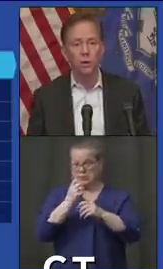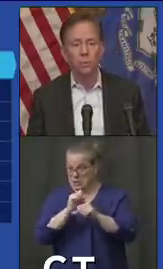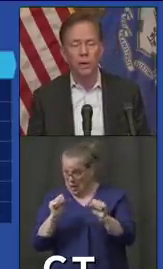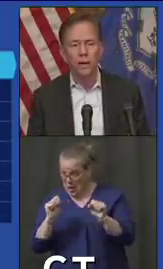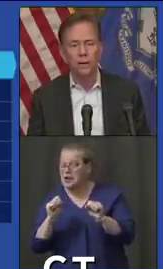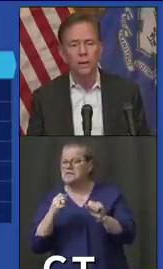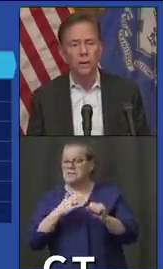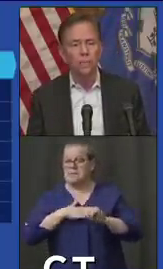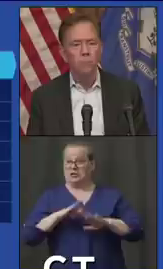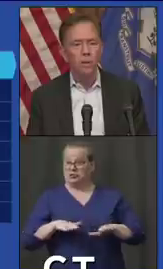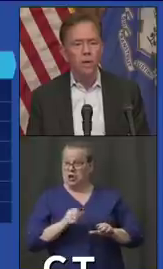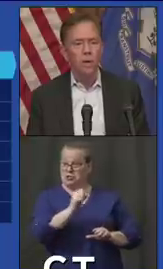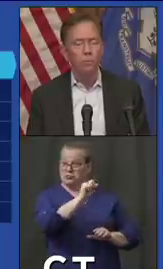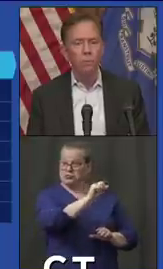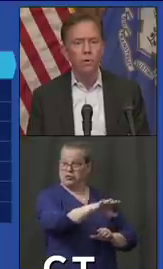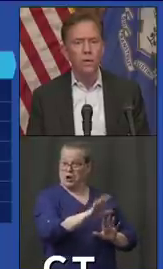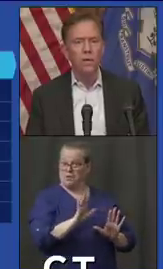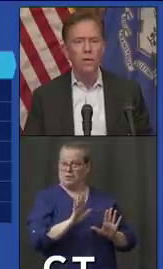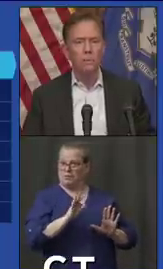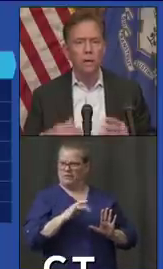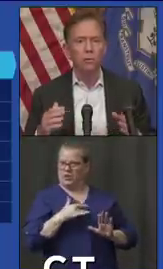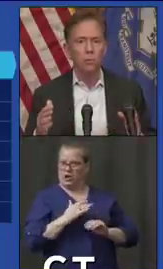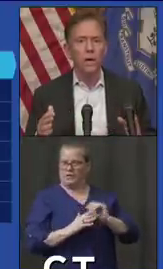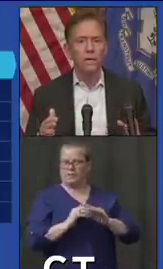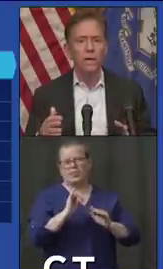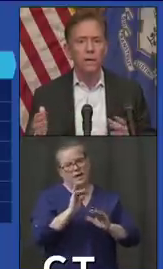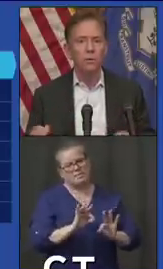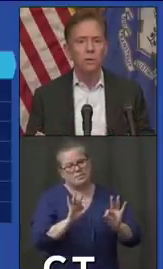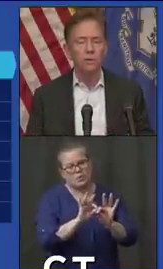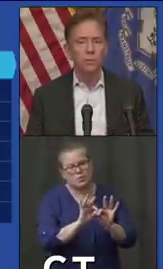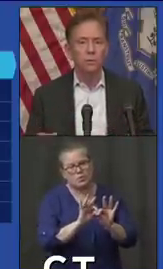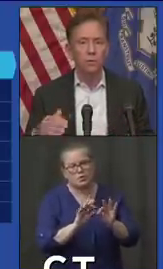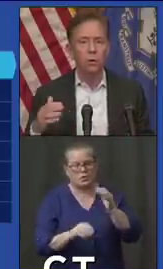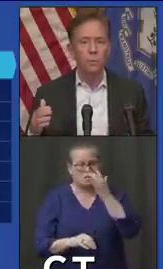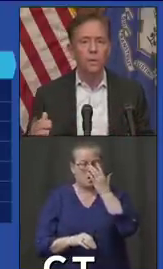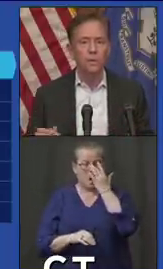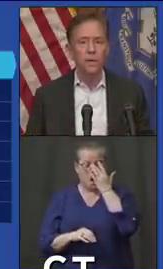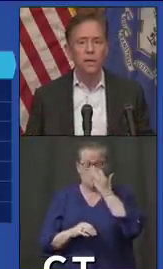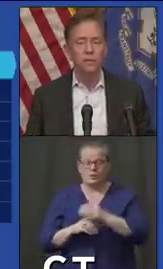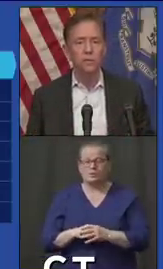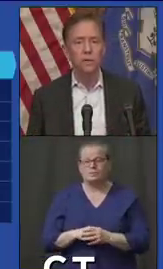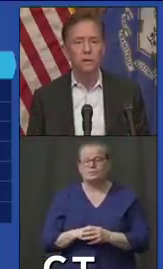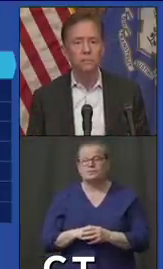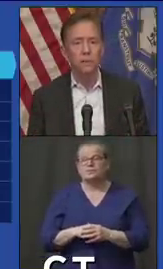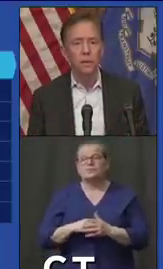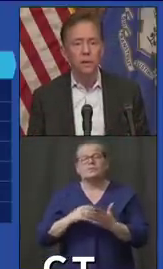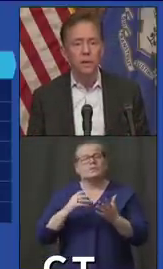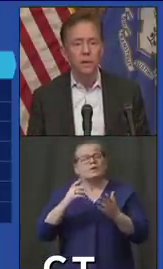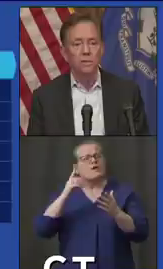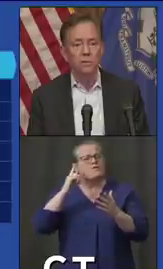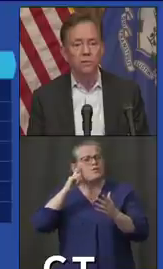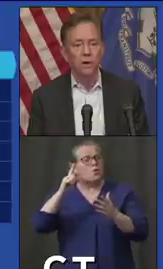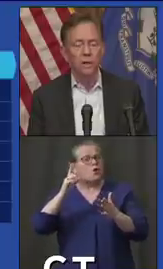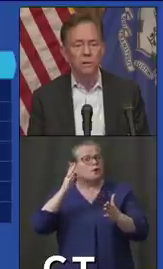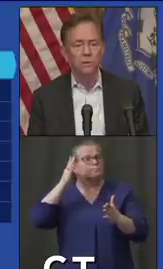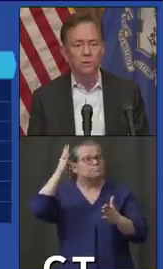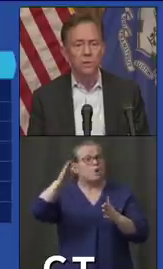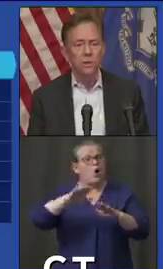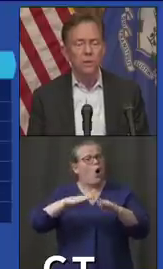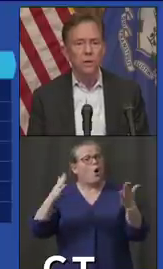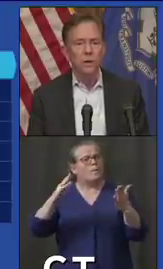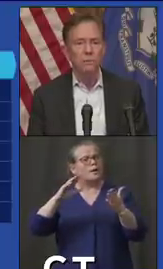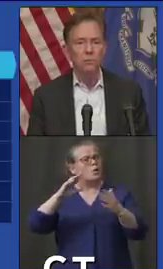them to go back. And what we're thinking about right now in terms of opening dates is as